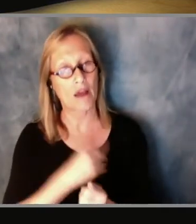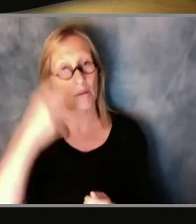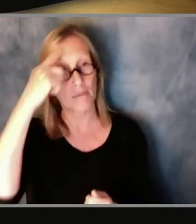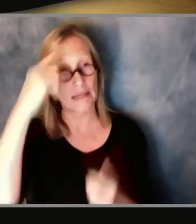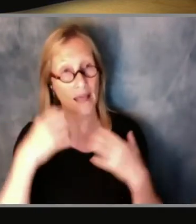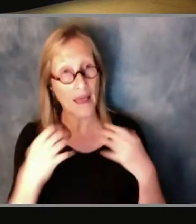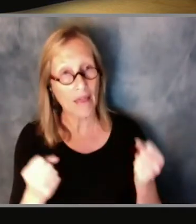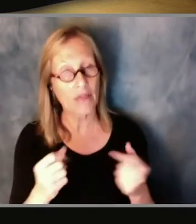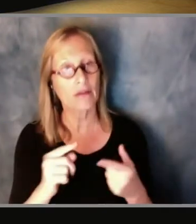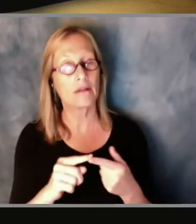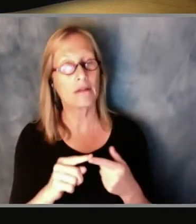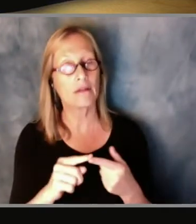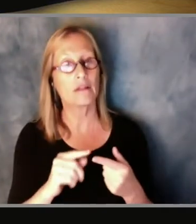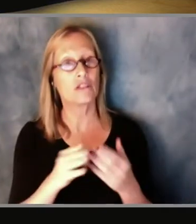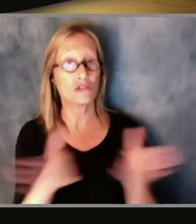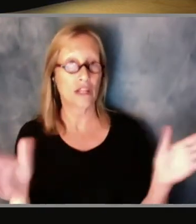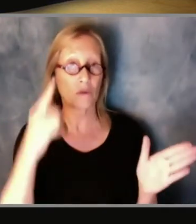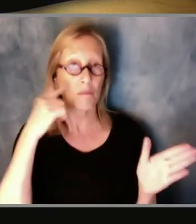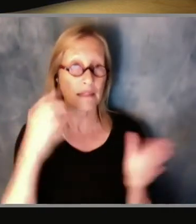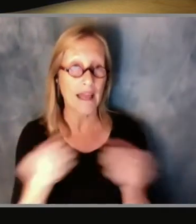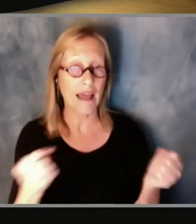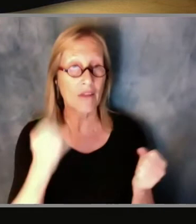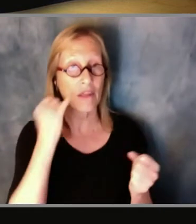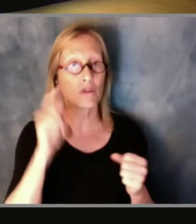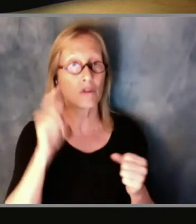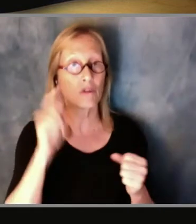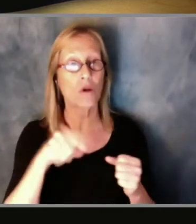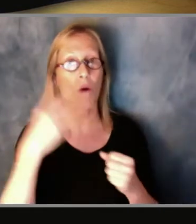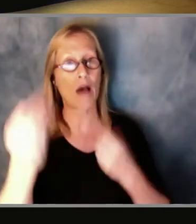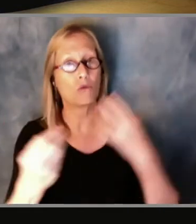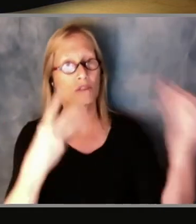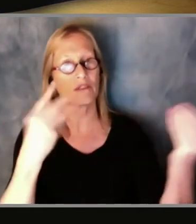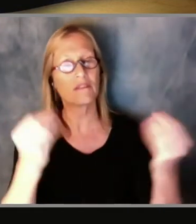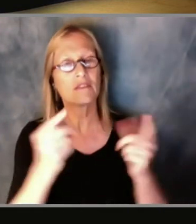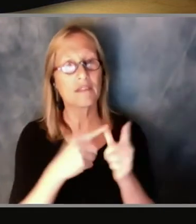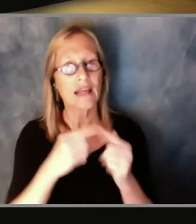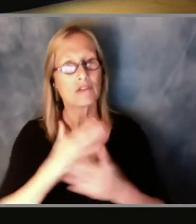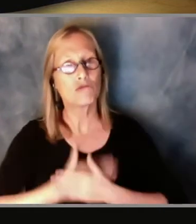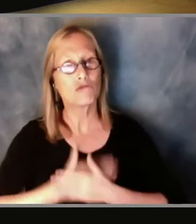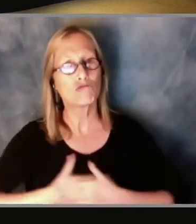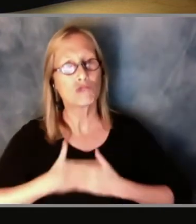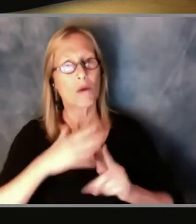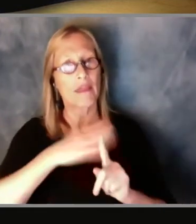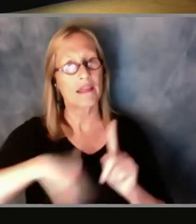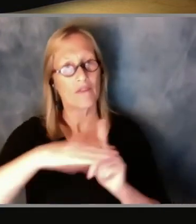our general mental health, and getting them out into the environment. Mahalo.